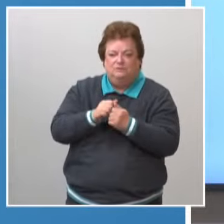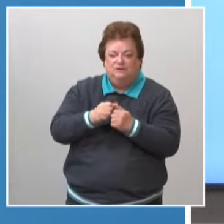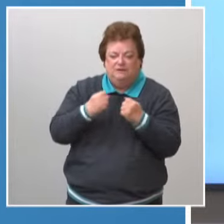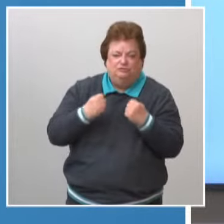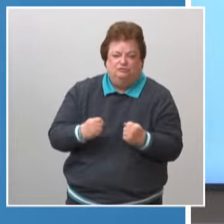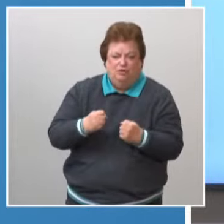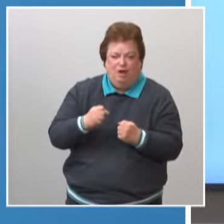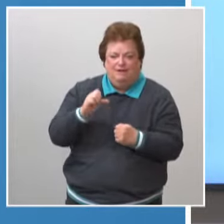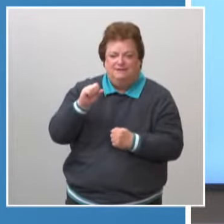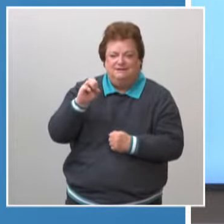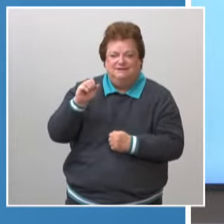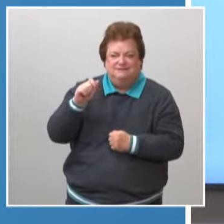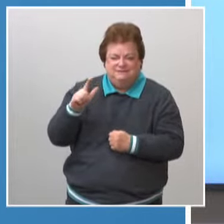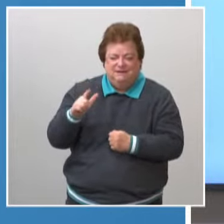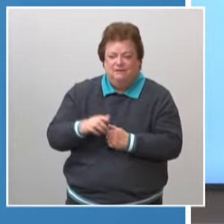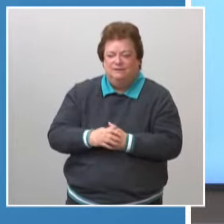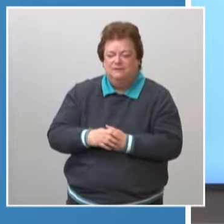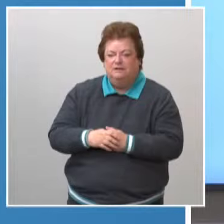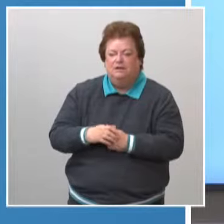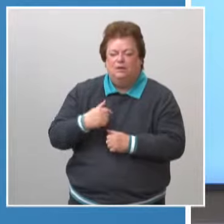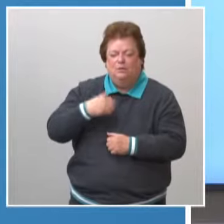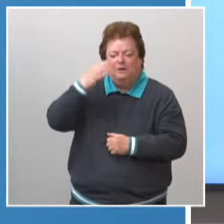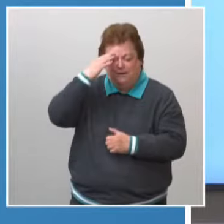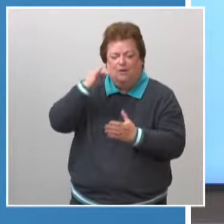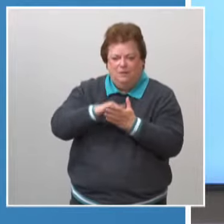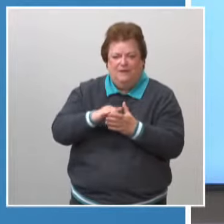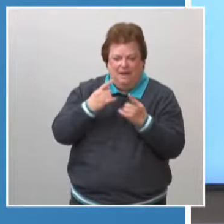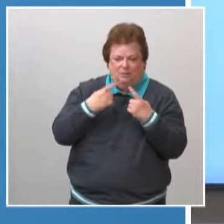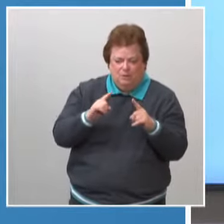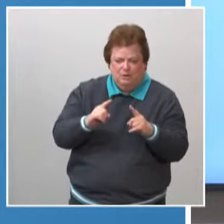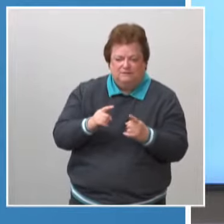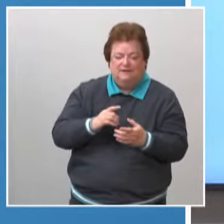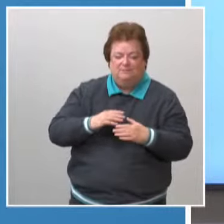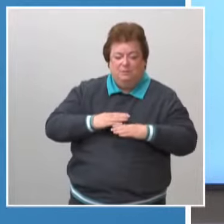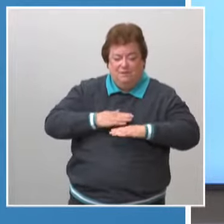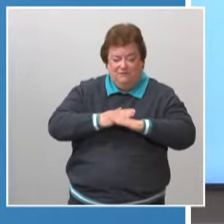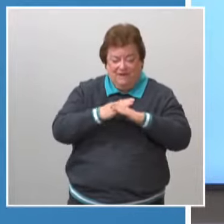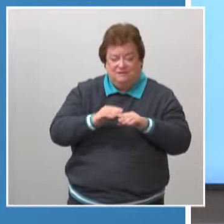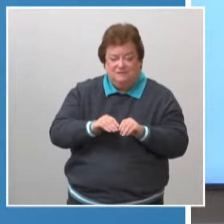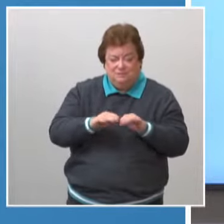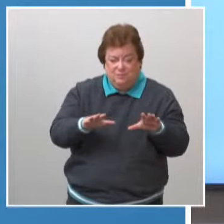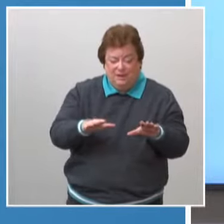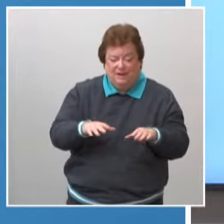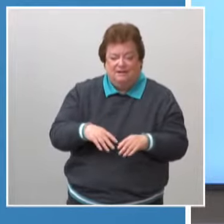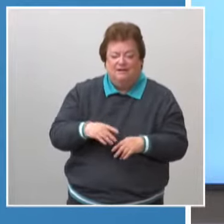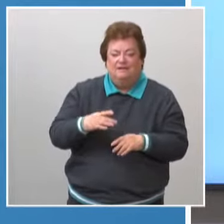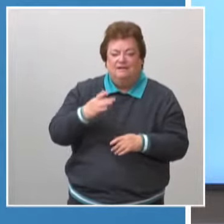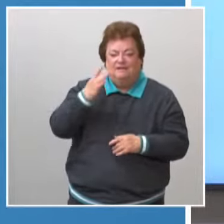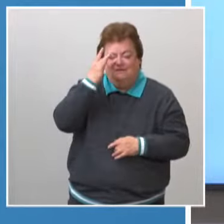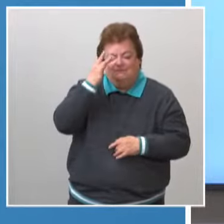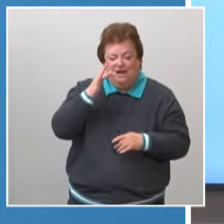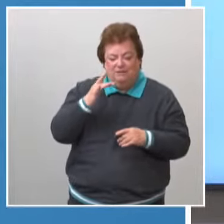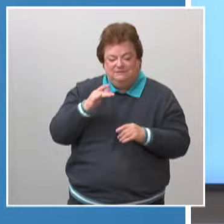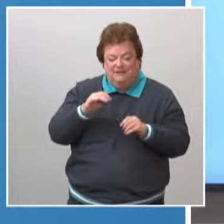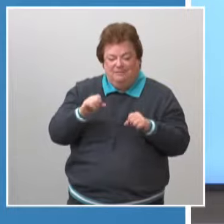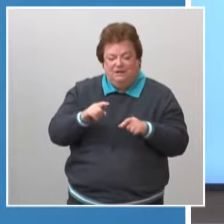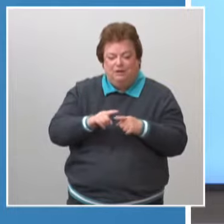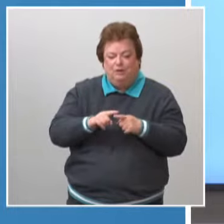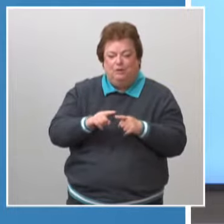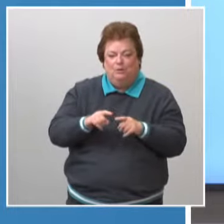situation. So it works. We know that it works. It prevents spread. It slows the virus's ability to form new